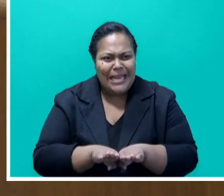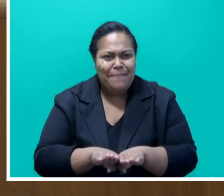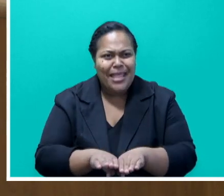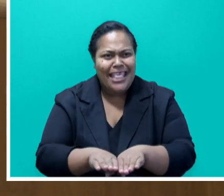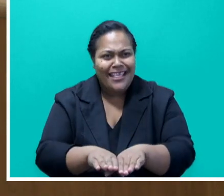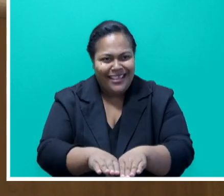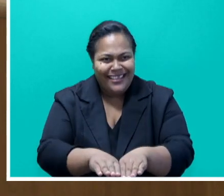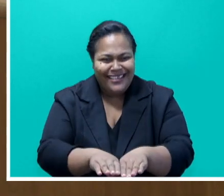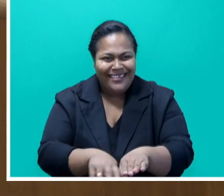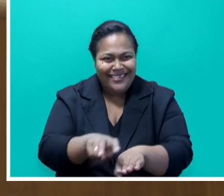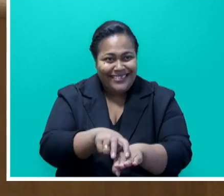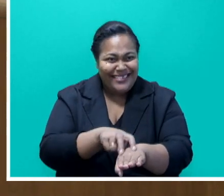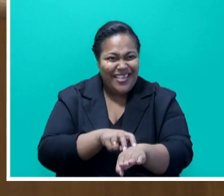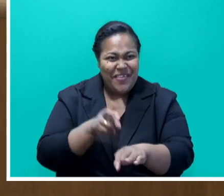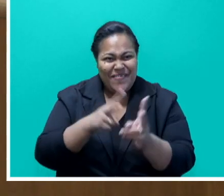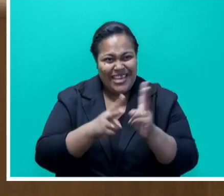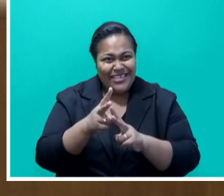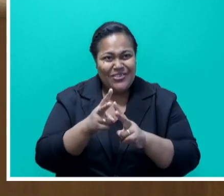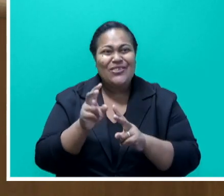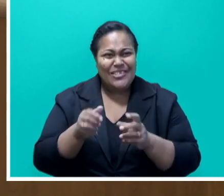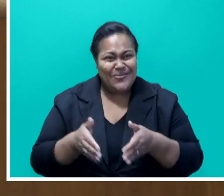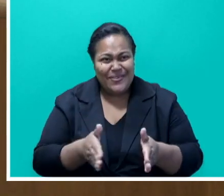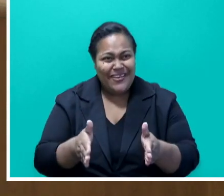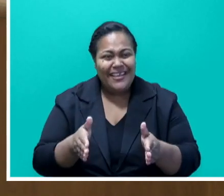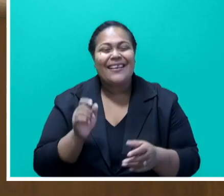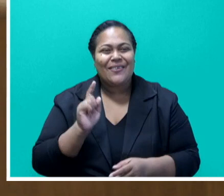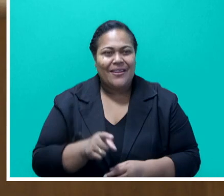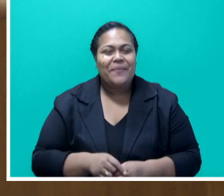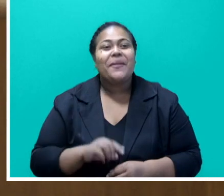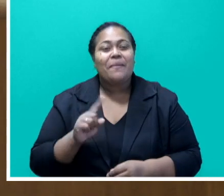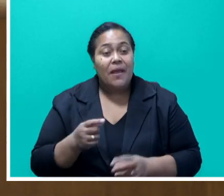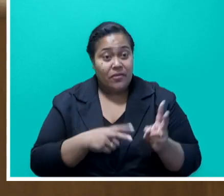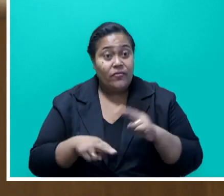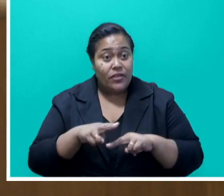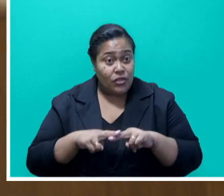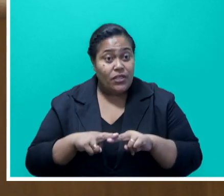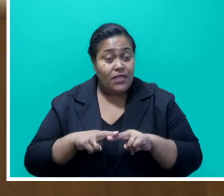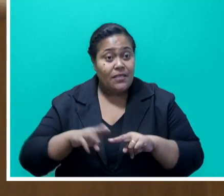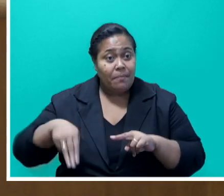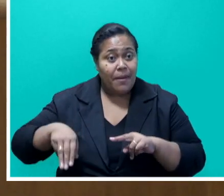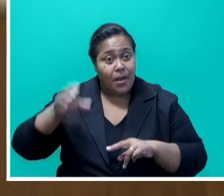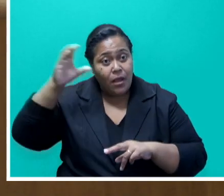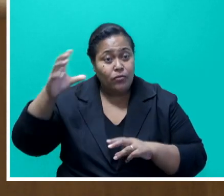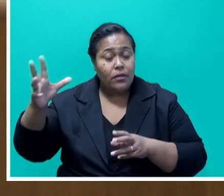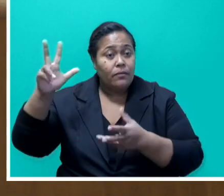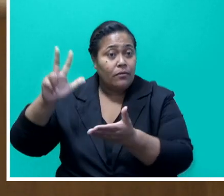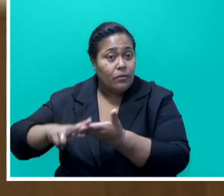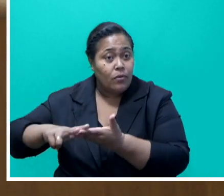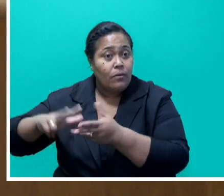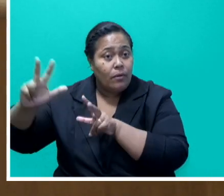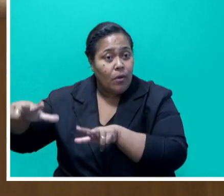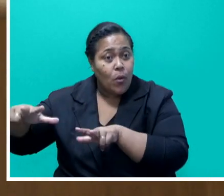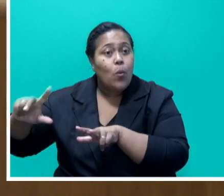As the honorable member mentioned, Fiji is a member country of the International Bamboo and Rattan